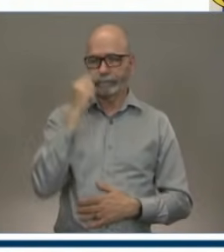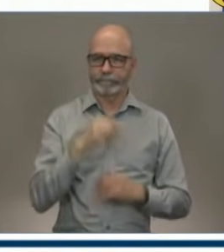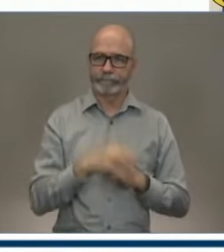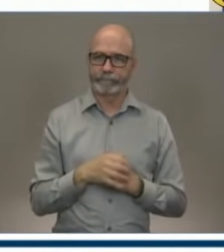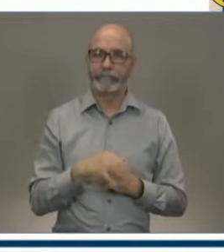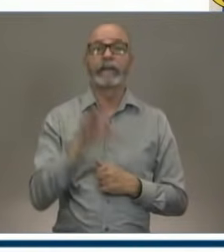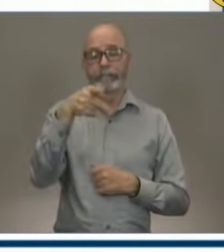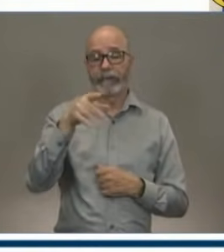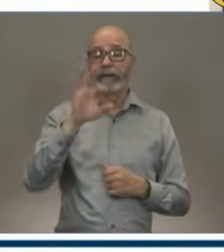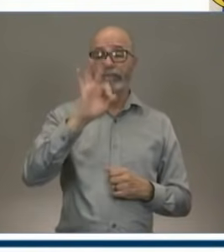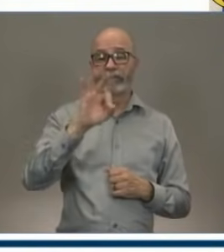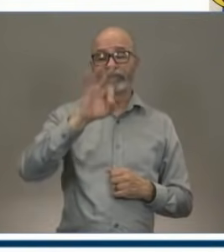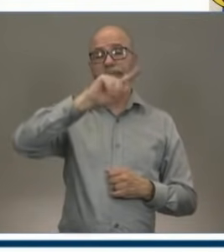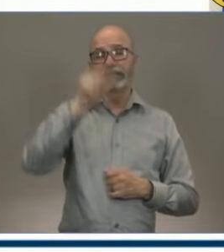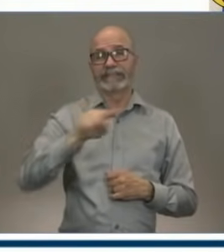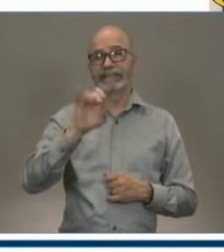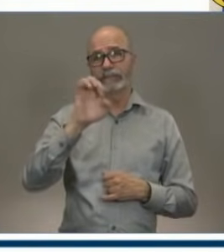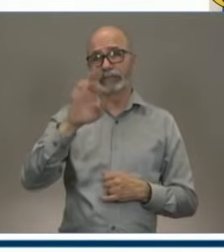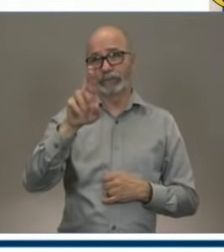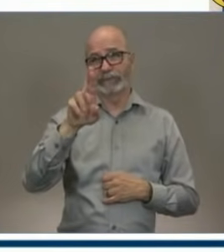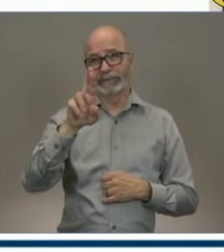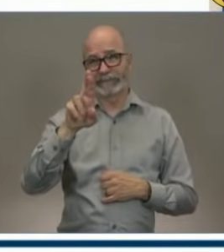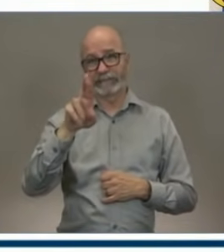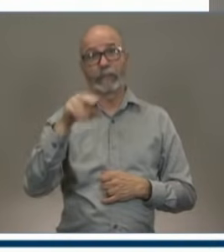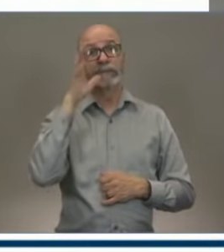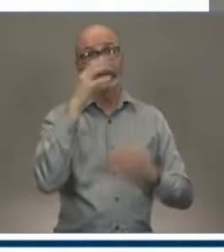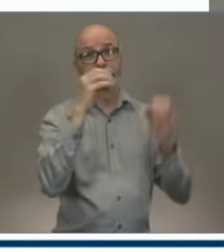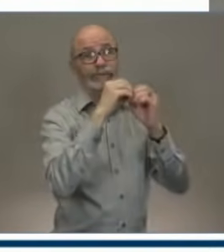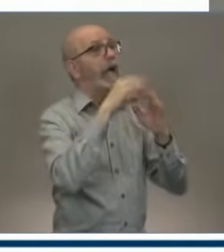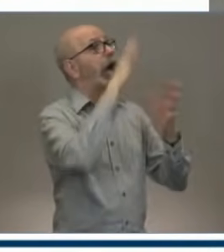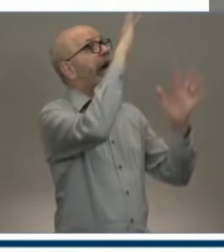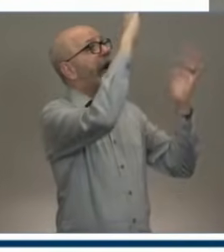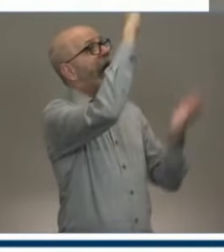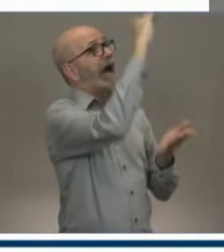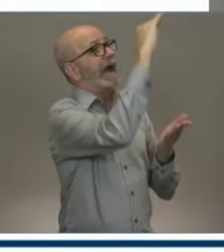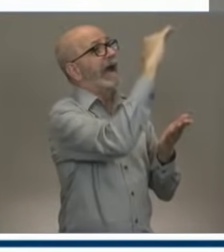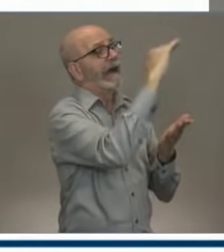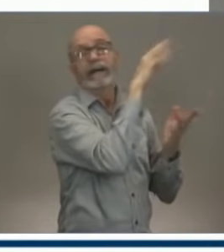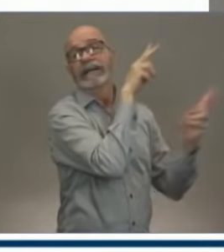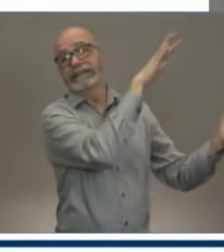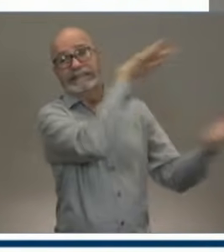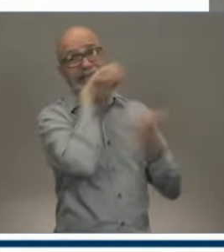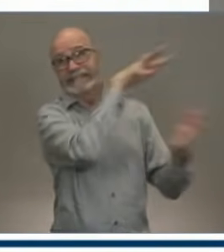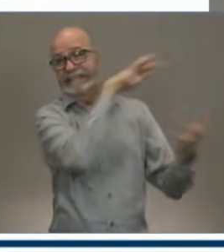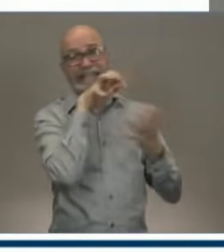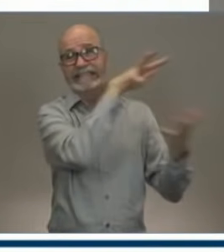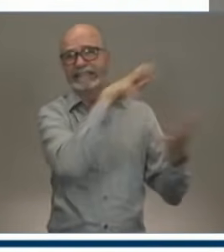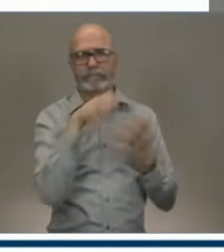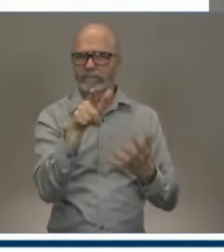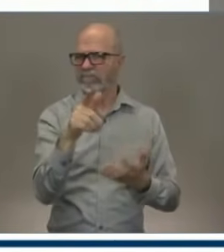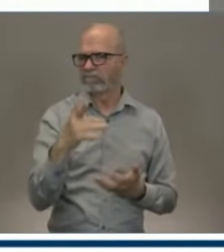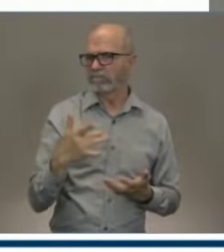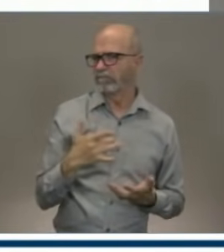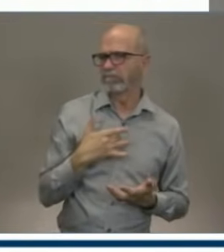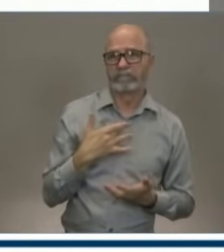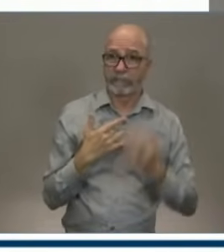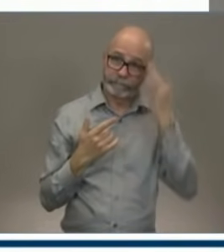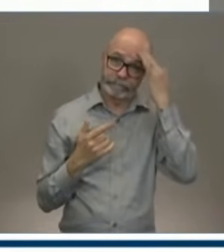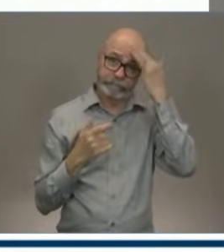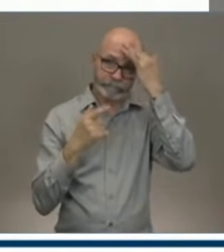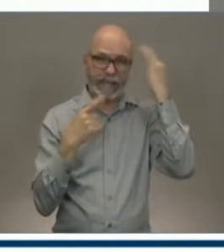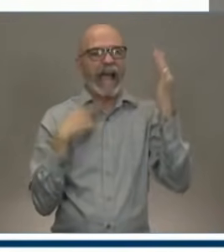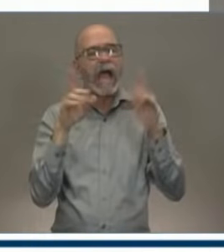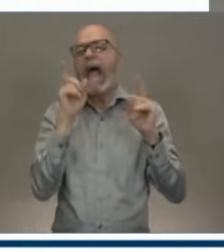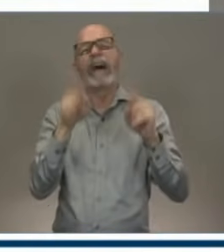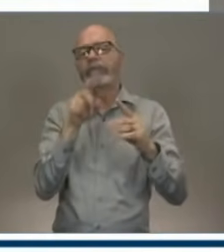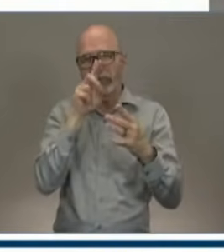when it comes to our supply? So we don't know yet there's a call going on my team is on at 1 o'clock to understand more what this